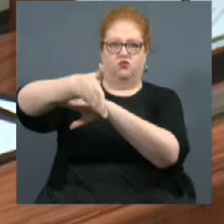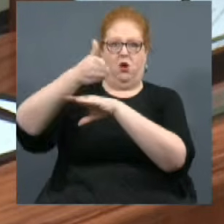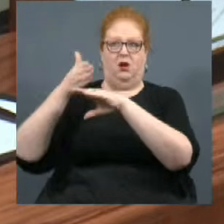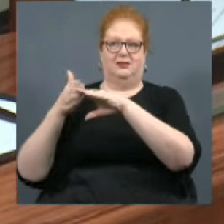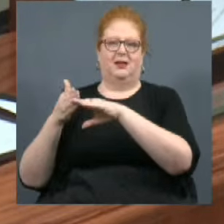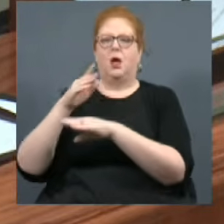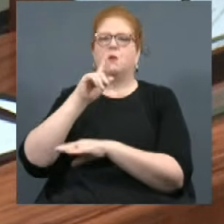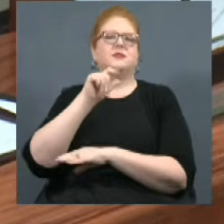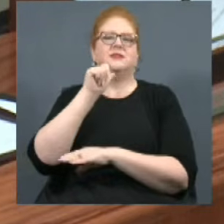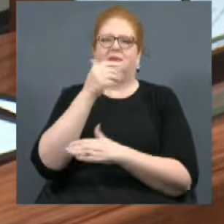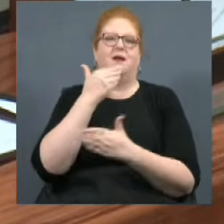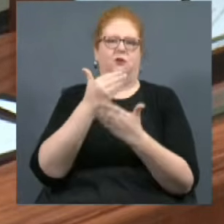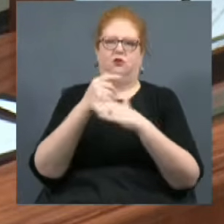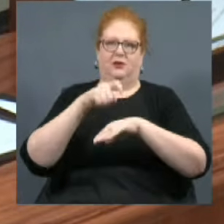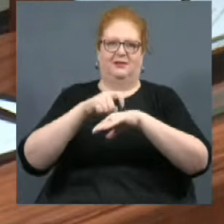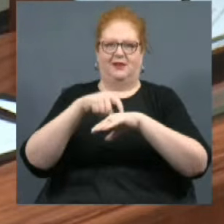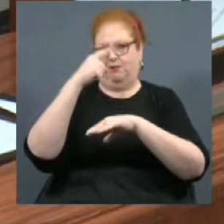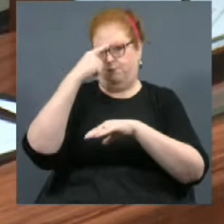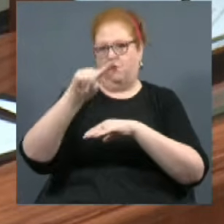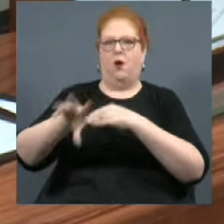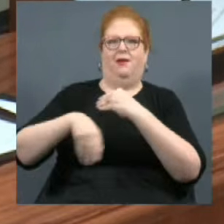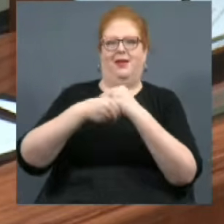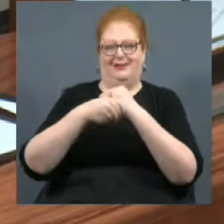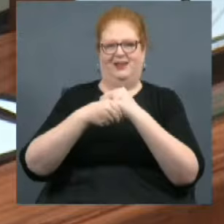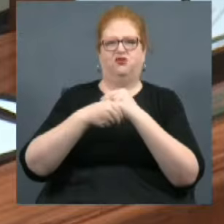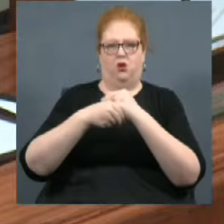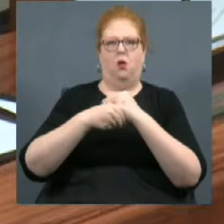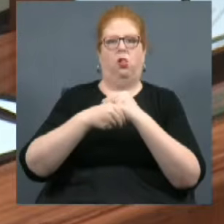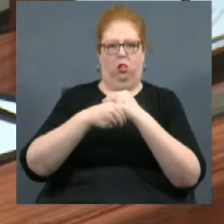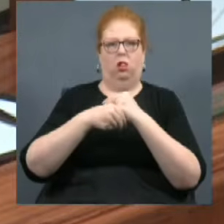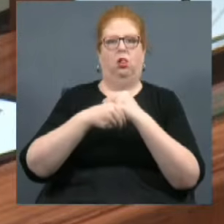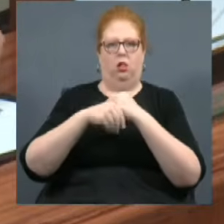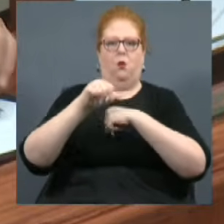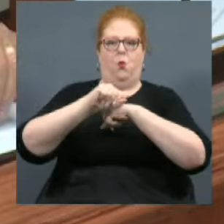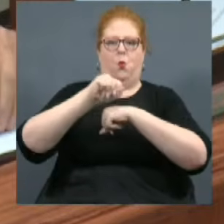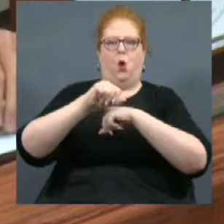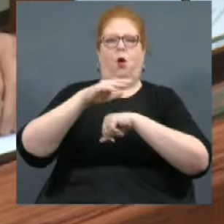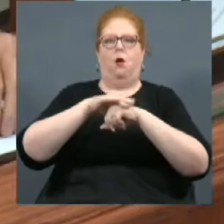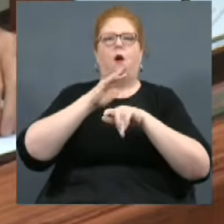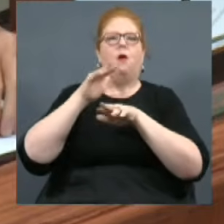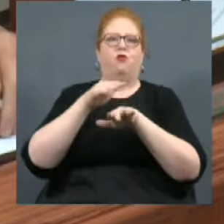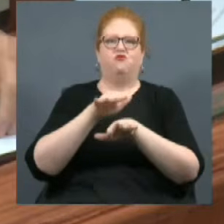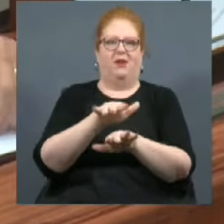have additional construction going on in the river, so they held off until after that.